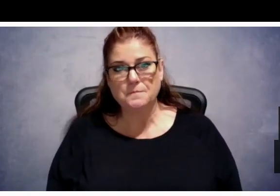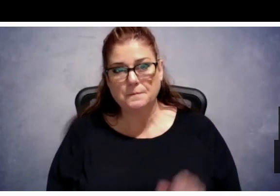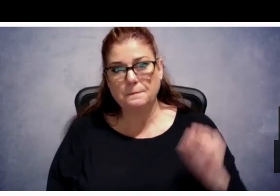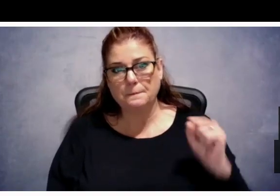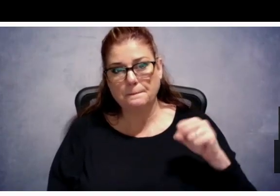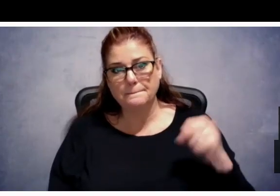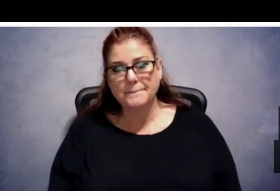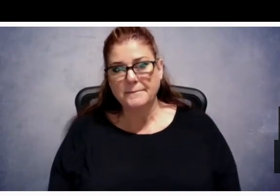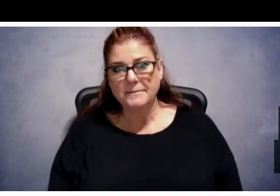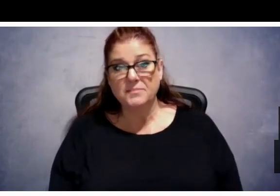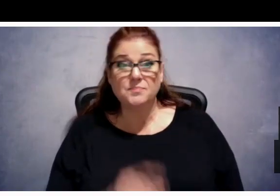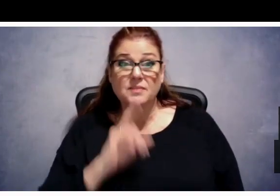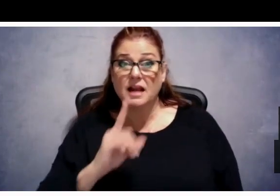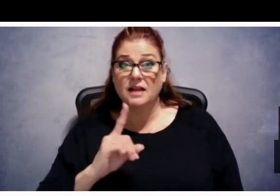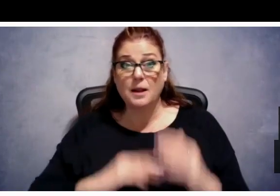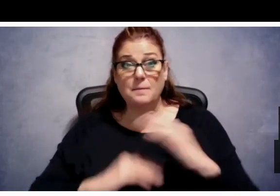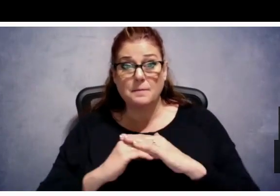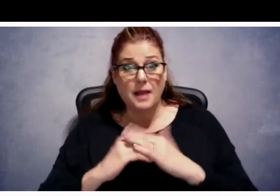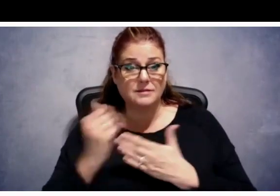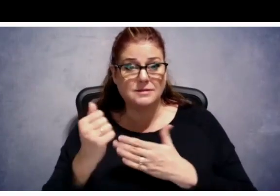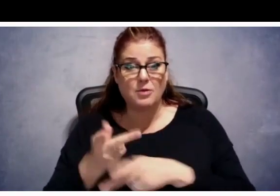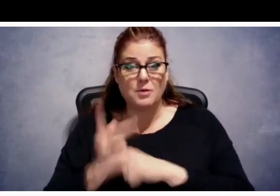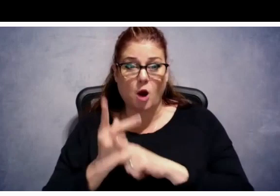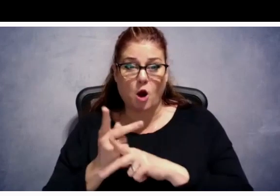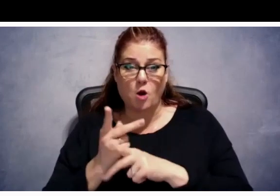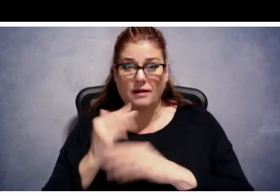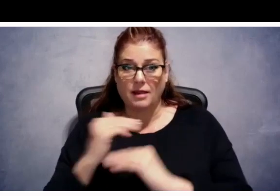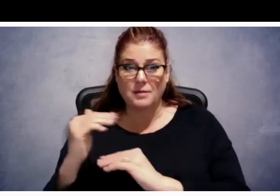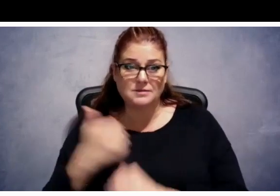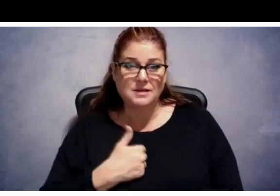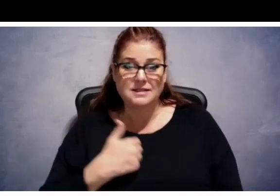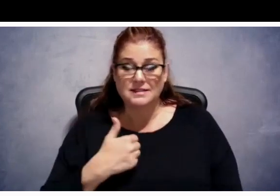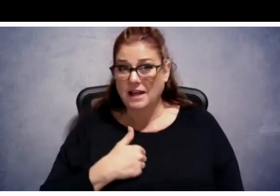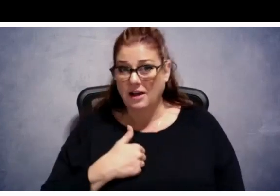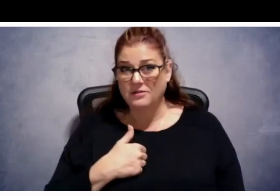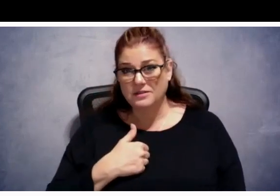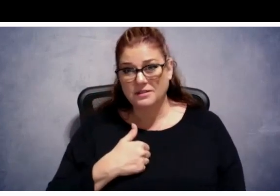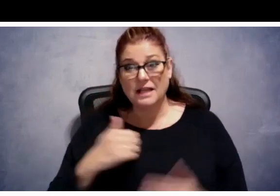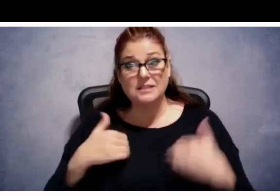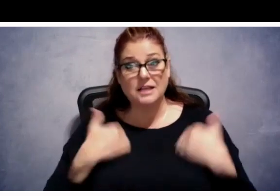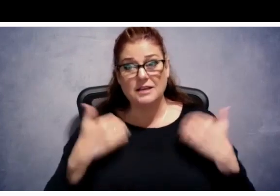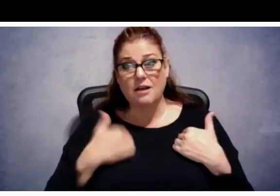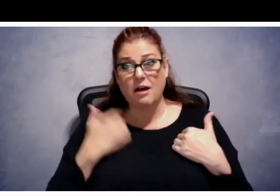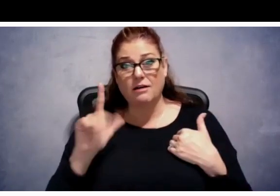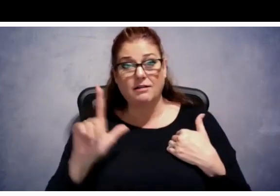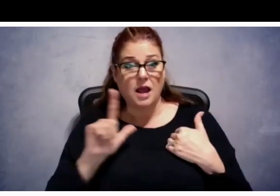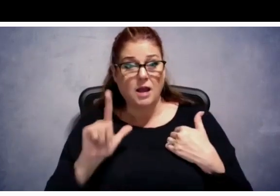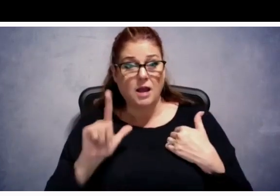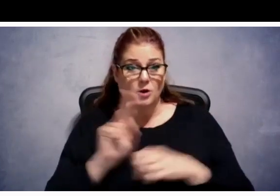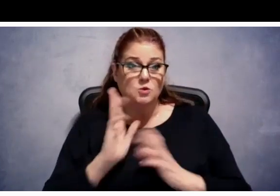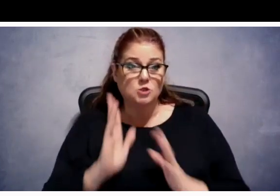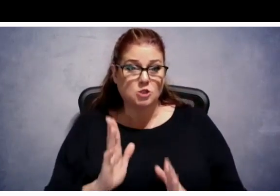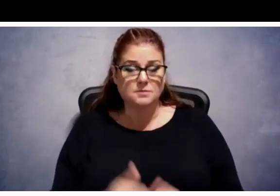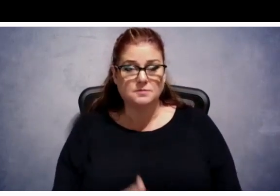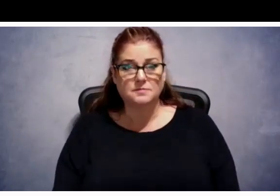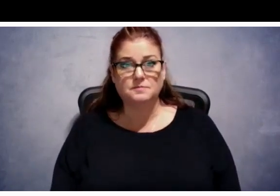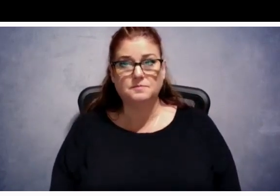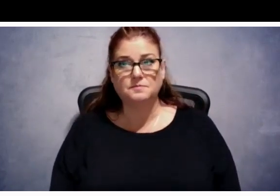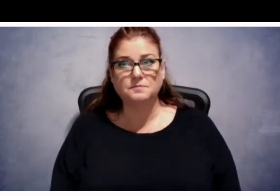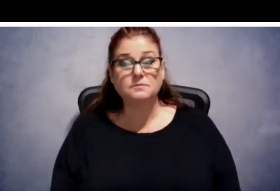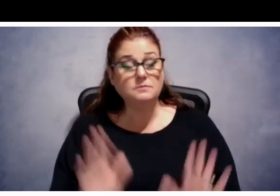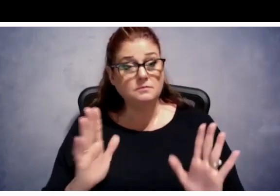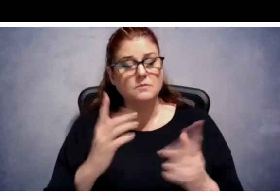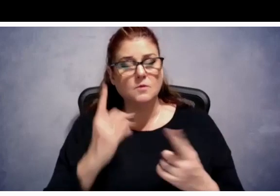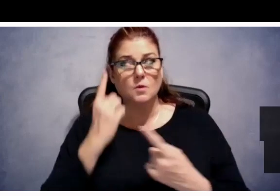I definitely maxed out the borrowing limits myself as a young library user. So as we